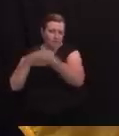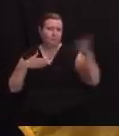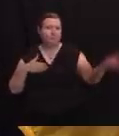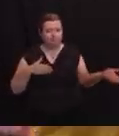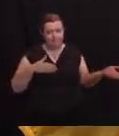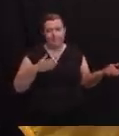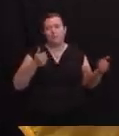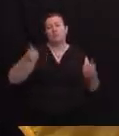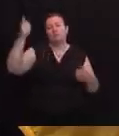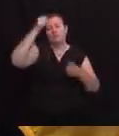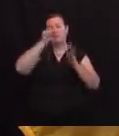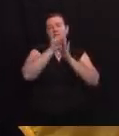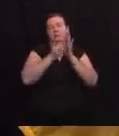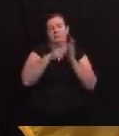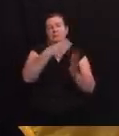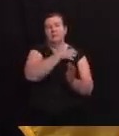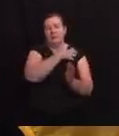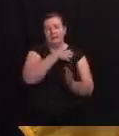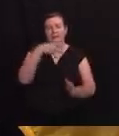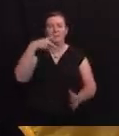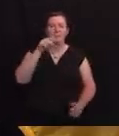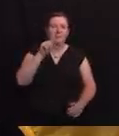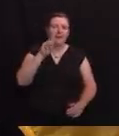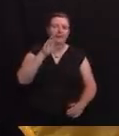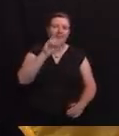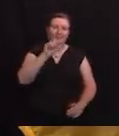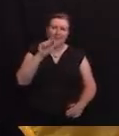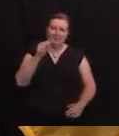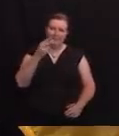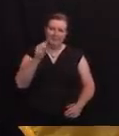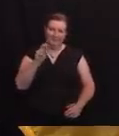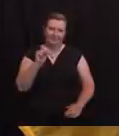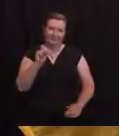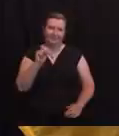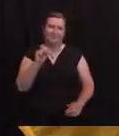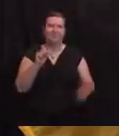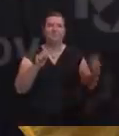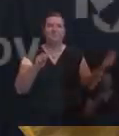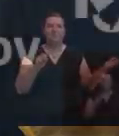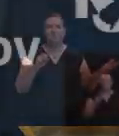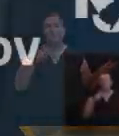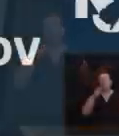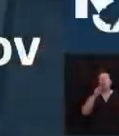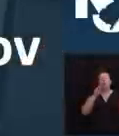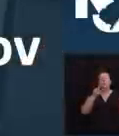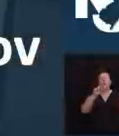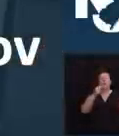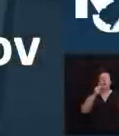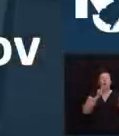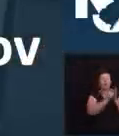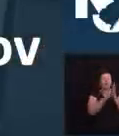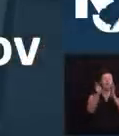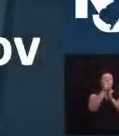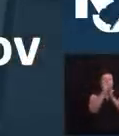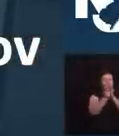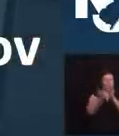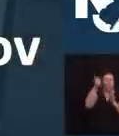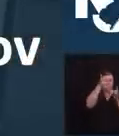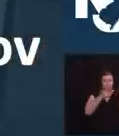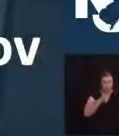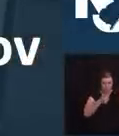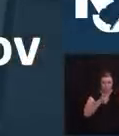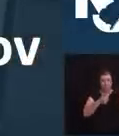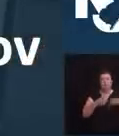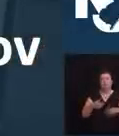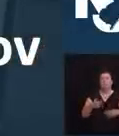Superintendent of the State Police, Colonel Pat Callahan, Paramel Garg, and a cast of thousands. I've got no real announcements today, so we're going to